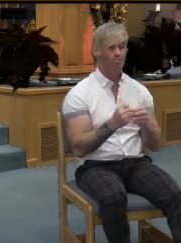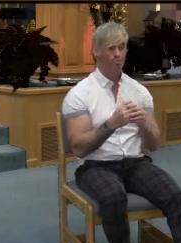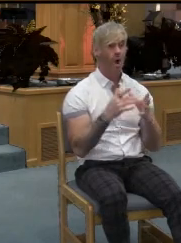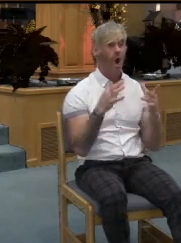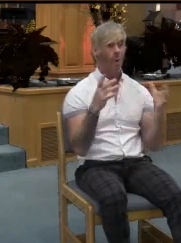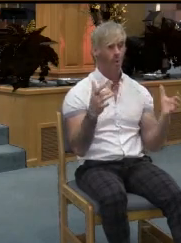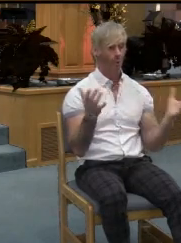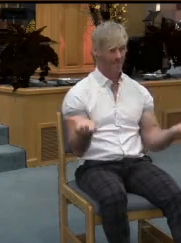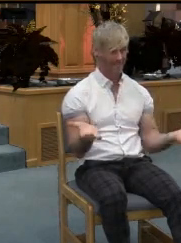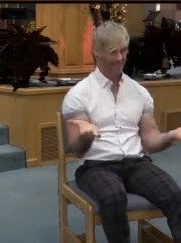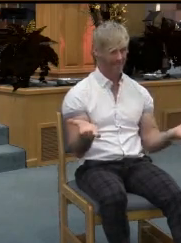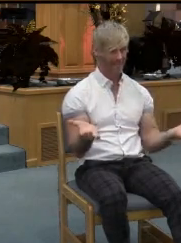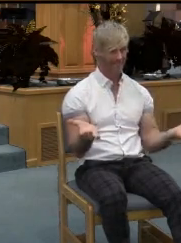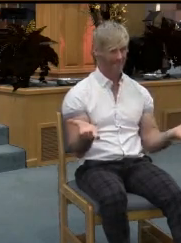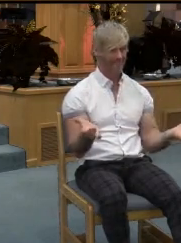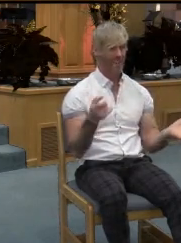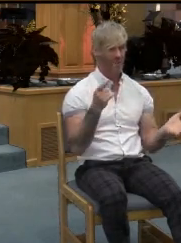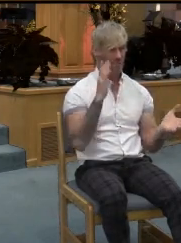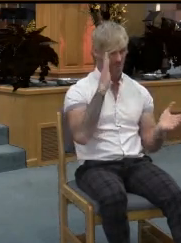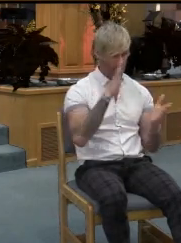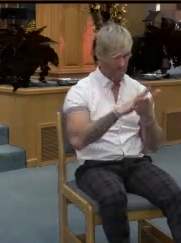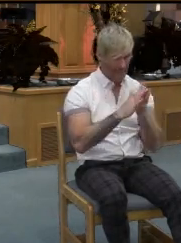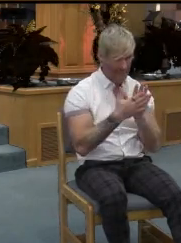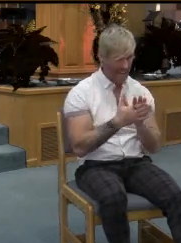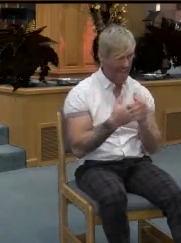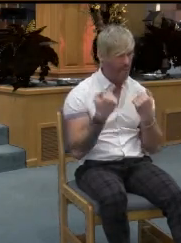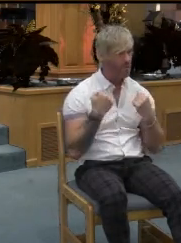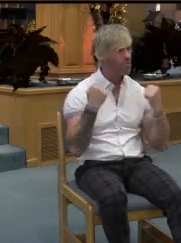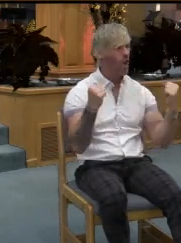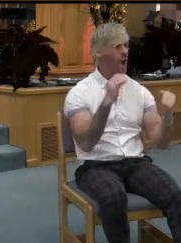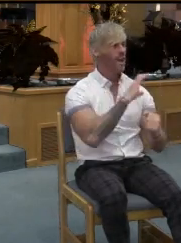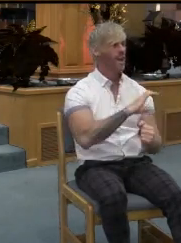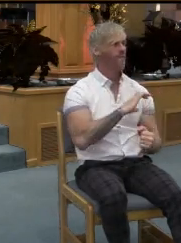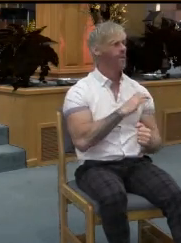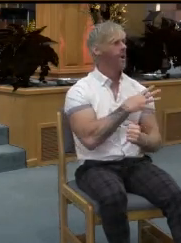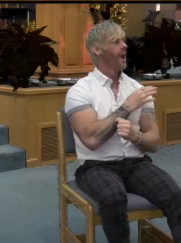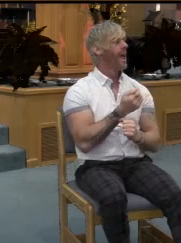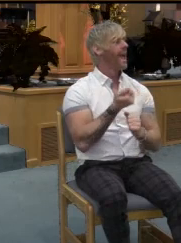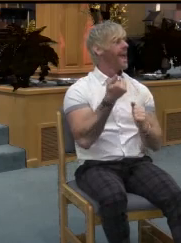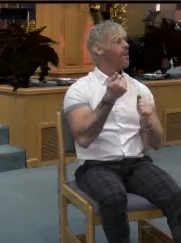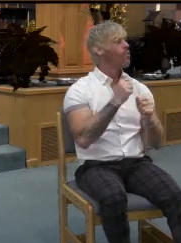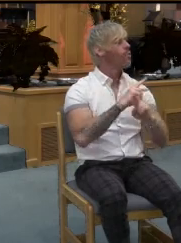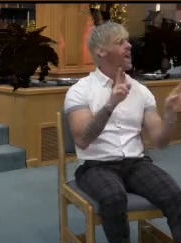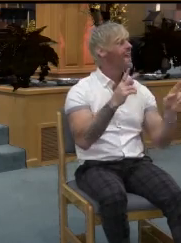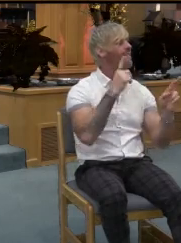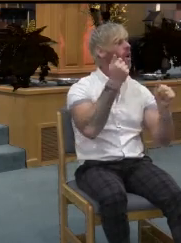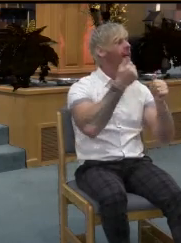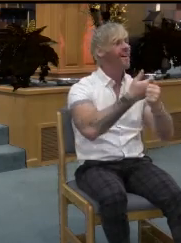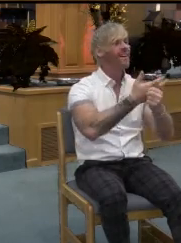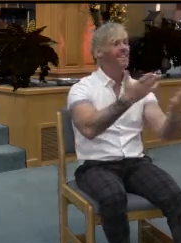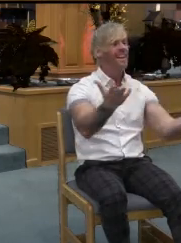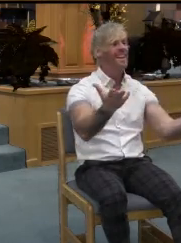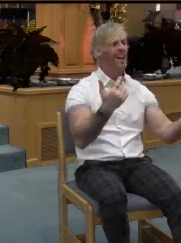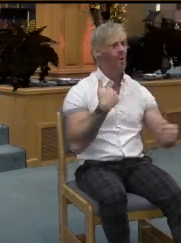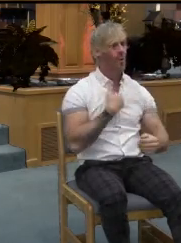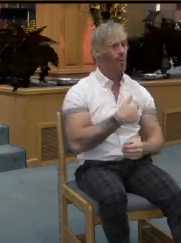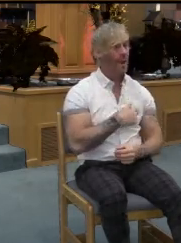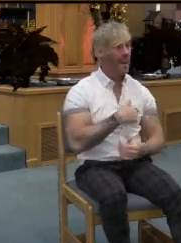is fully developed, you'll be strong in character and ready for everything. Wow. We're training,